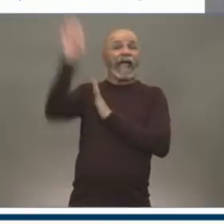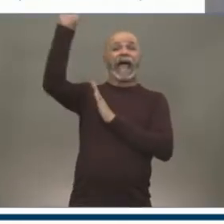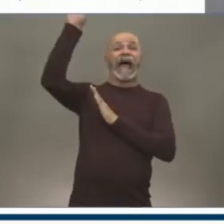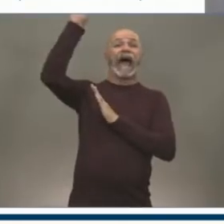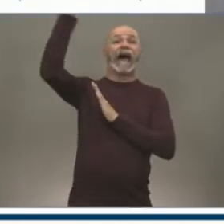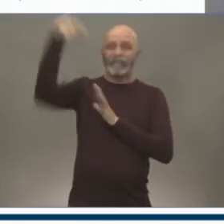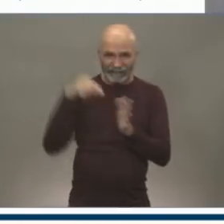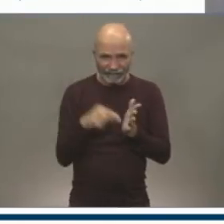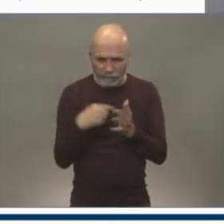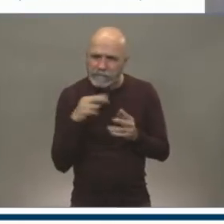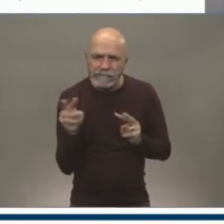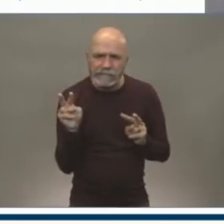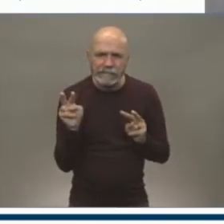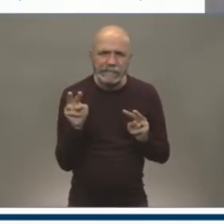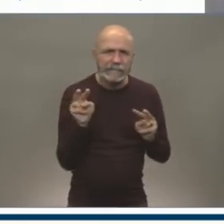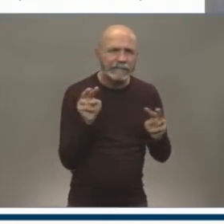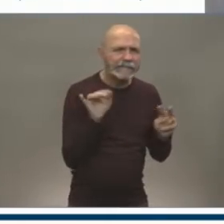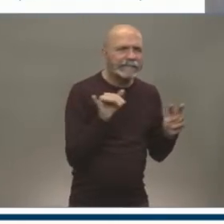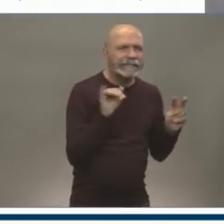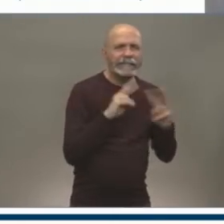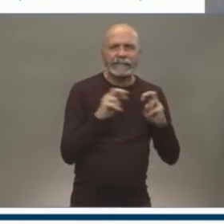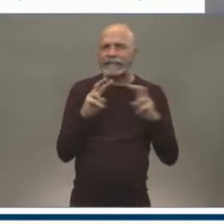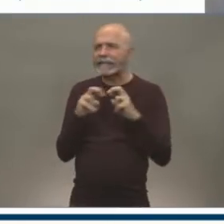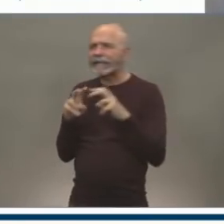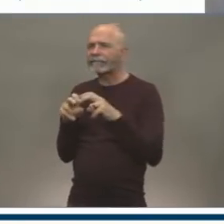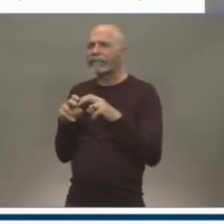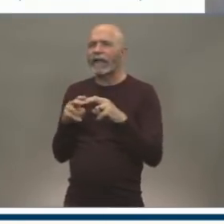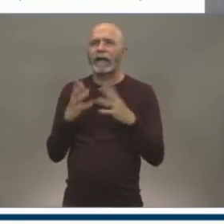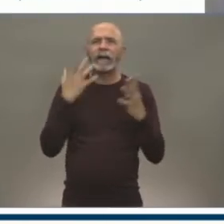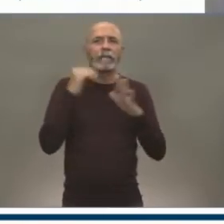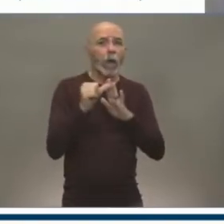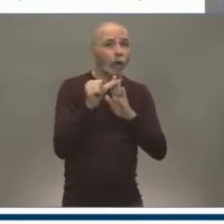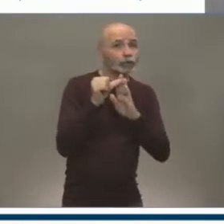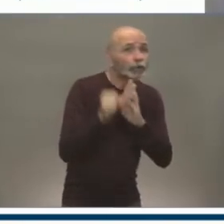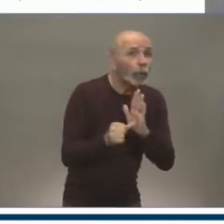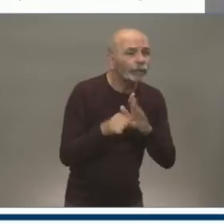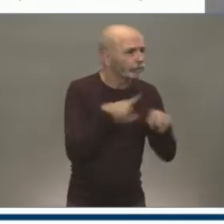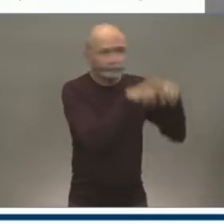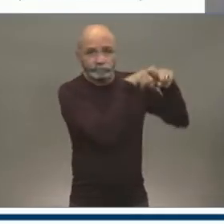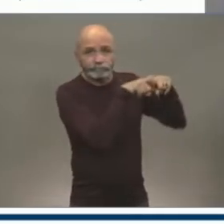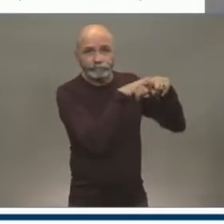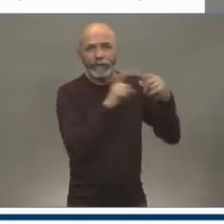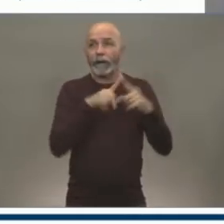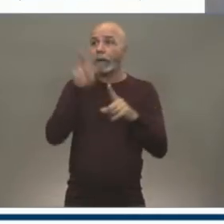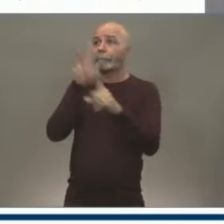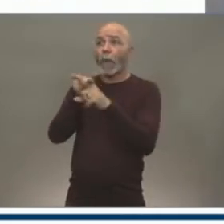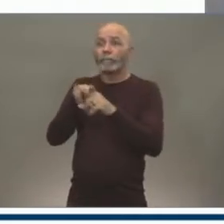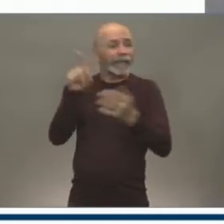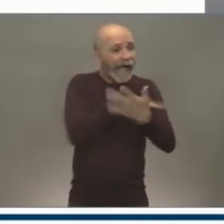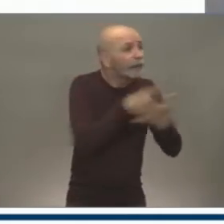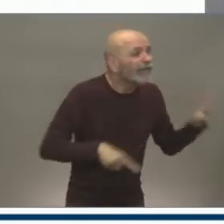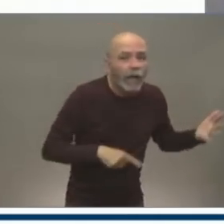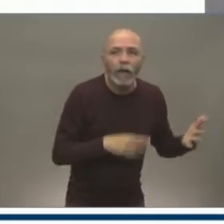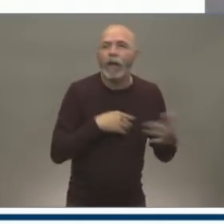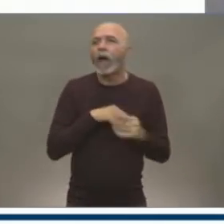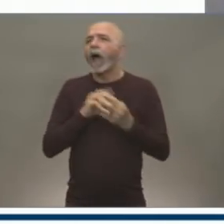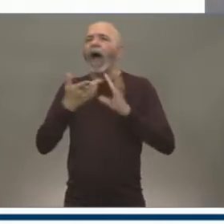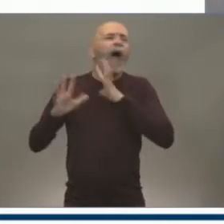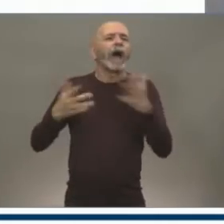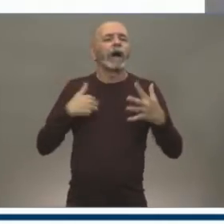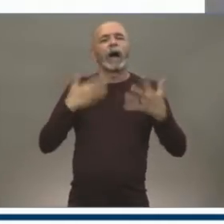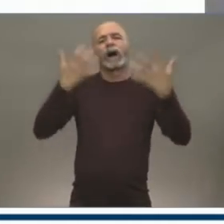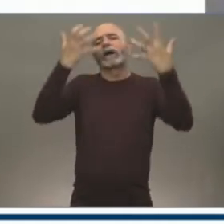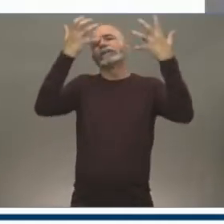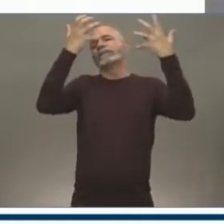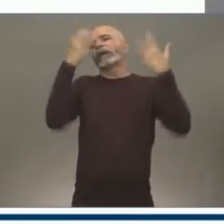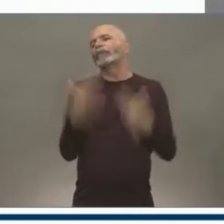Any elective surgeries were changed, appointments would have been canceled, all of that. We want to make sure that as we deal with